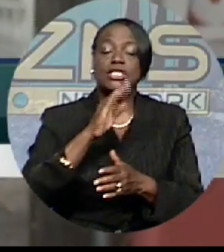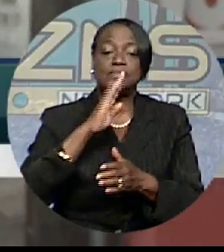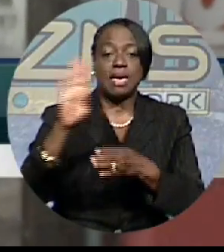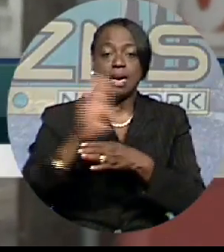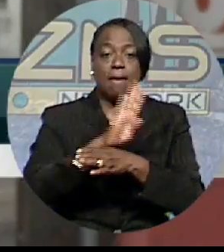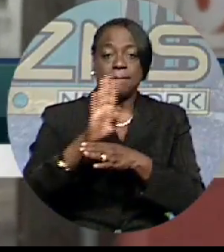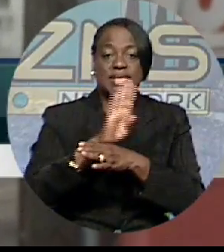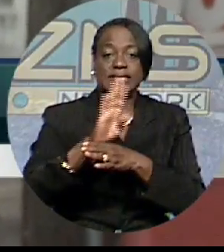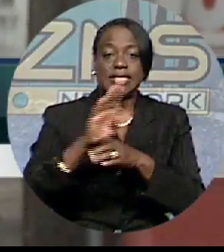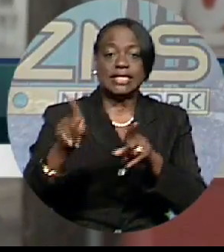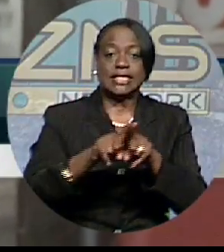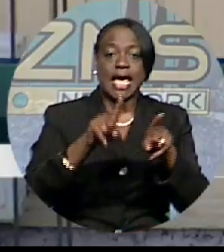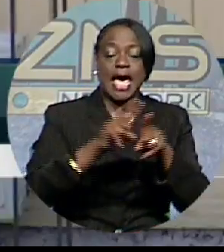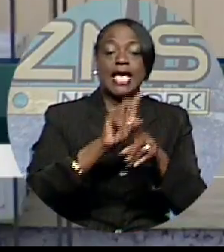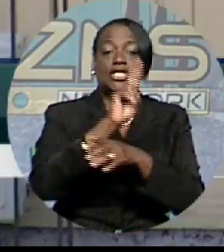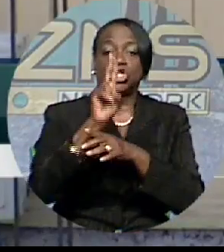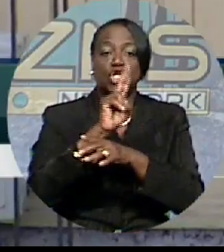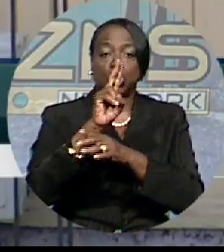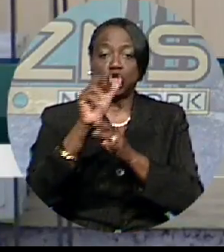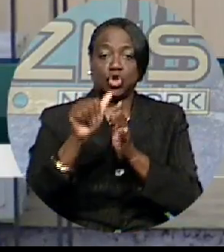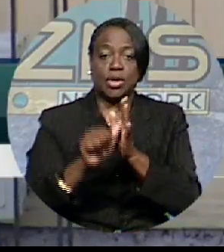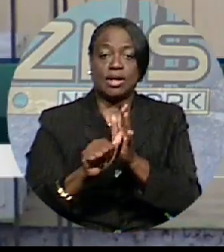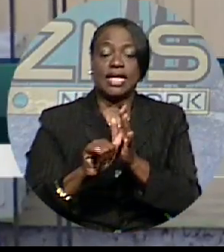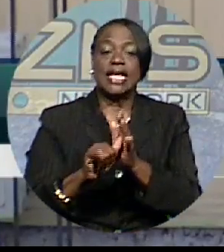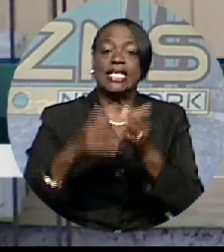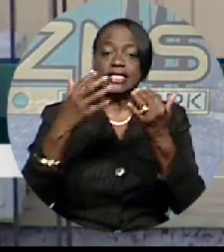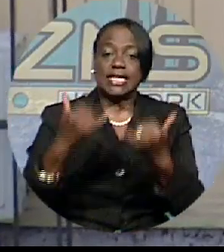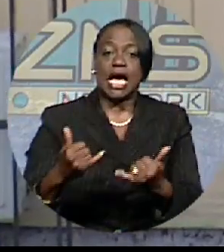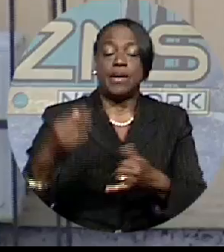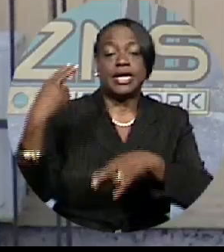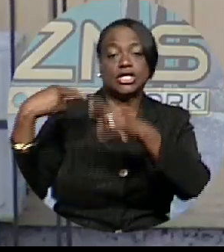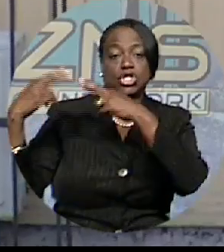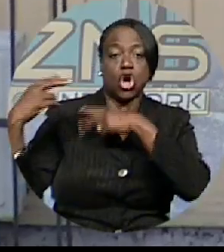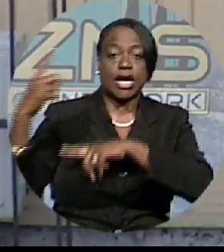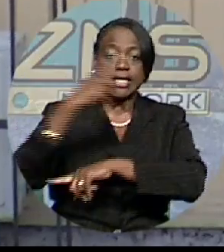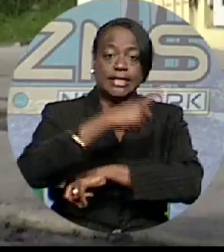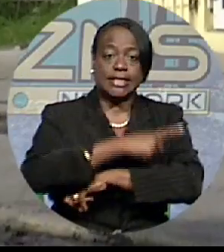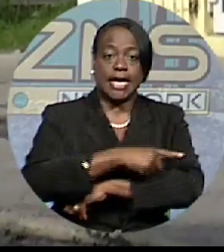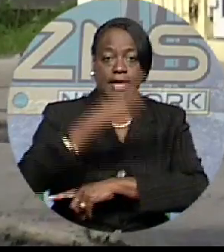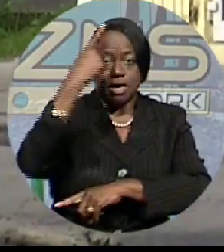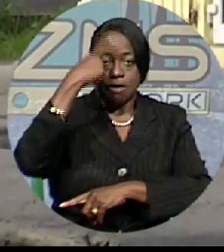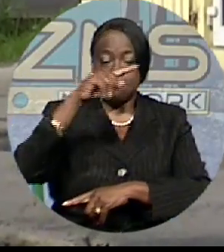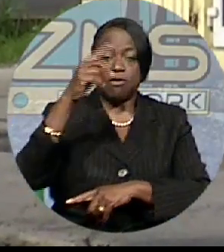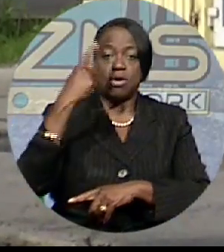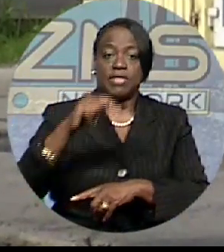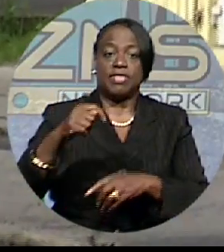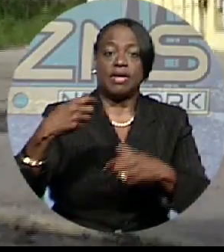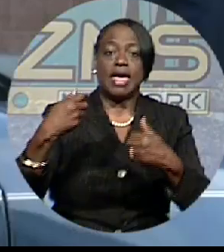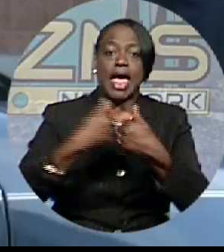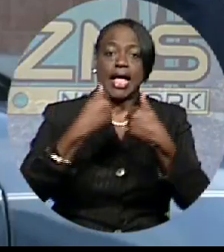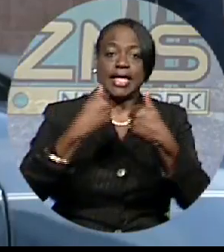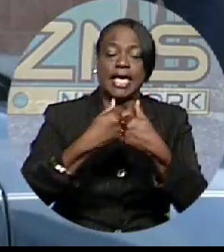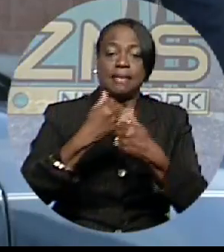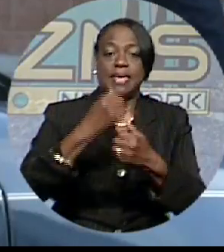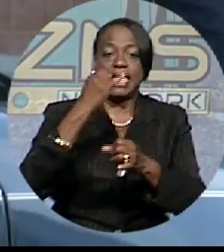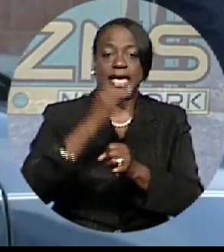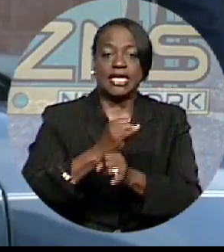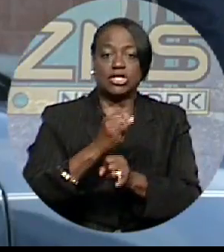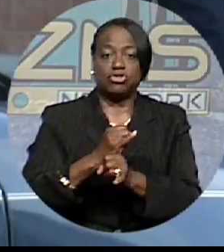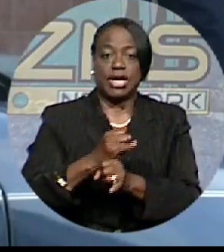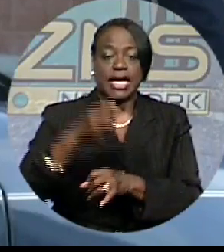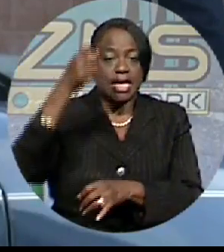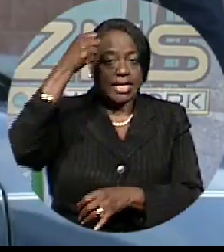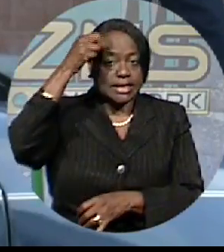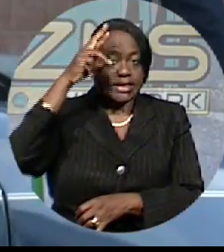country. Calling it a historical day for the local gaming industry, Island Lux CEO Sabas Bastian says he met